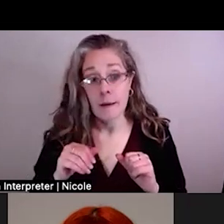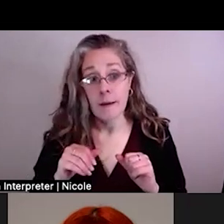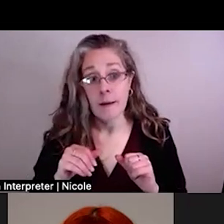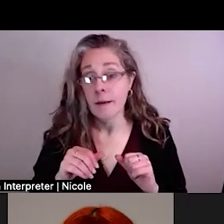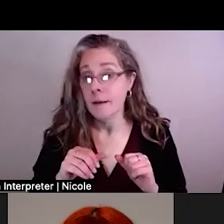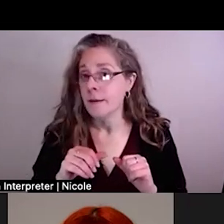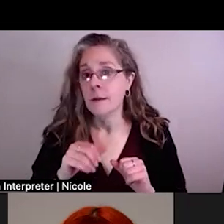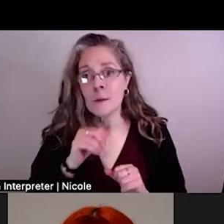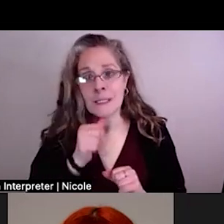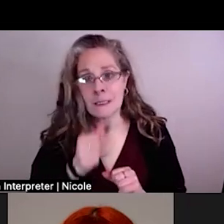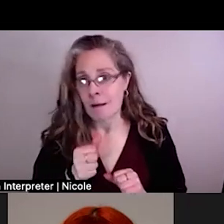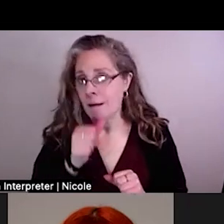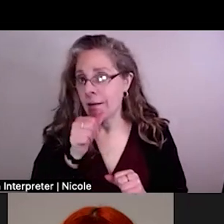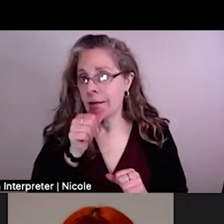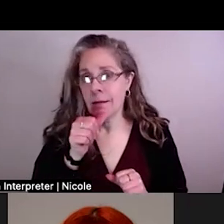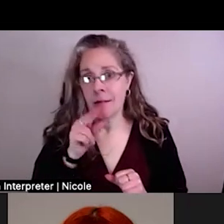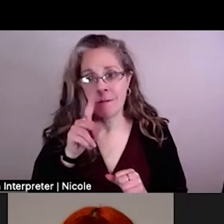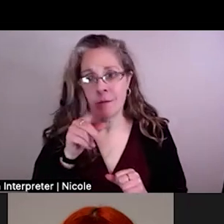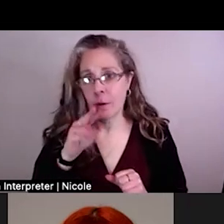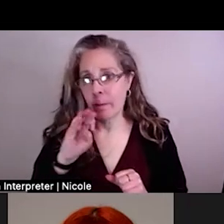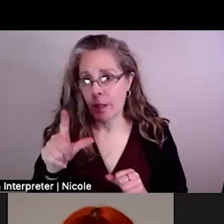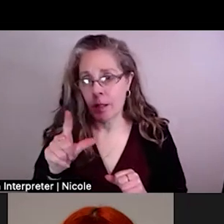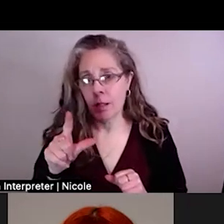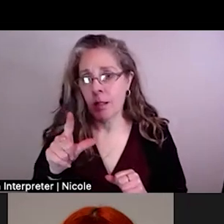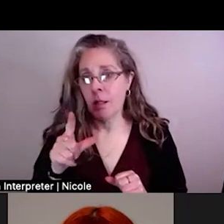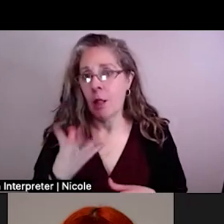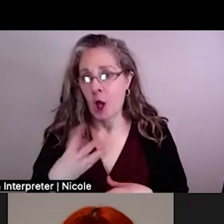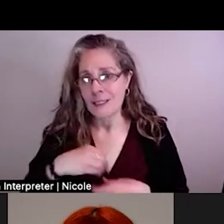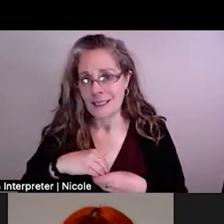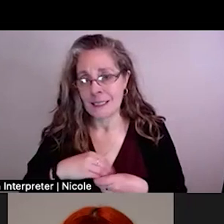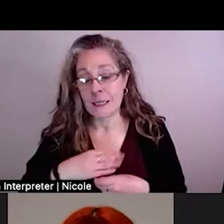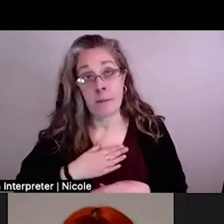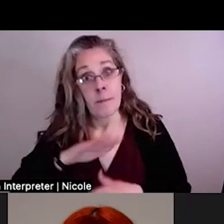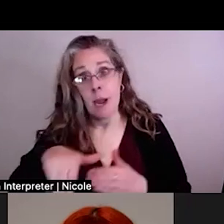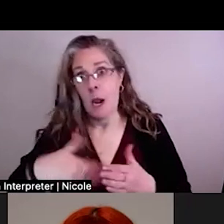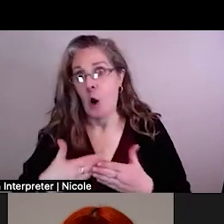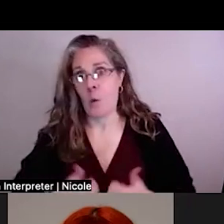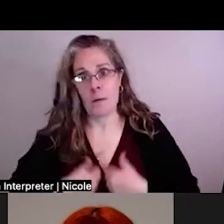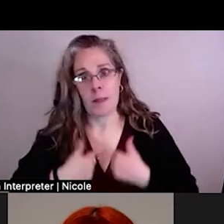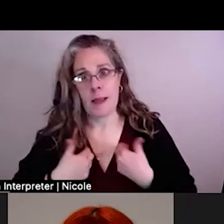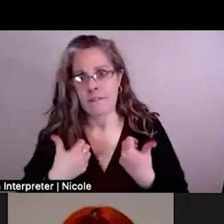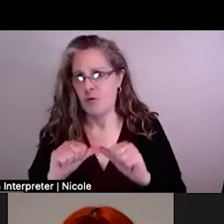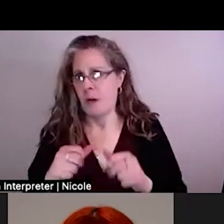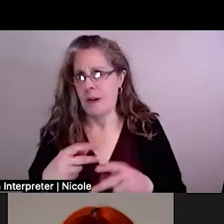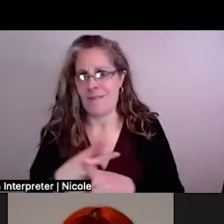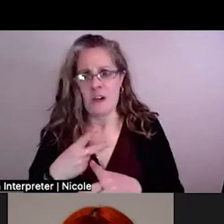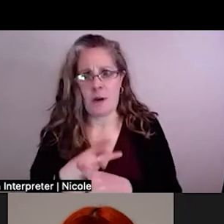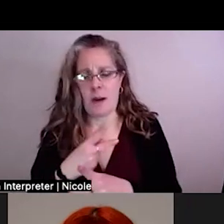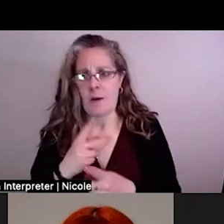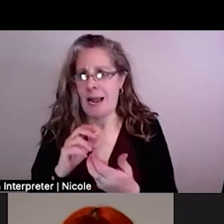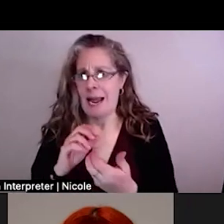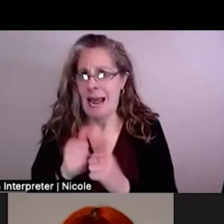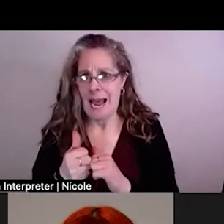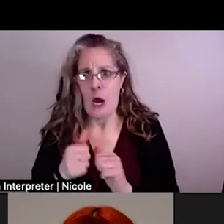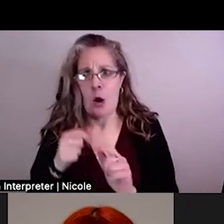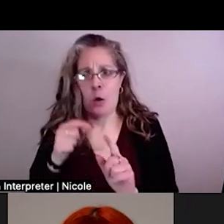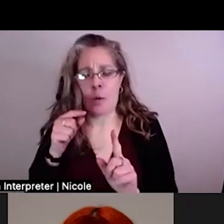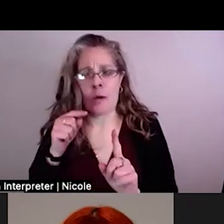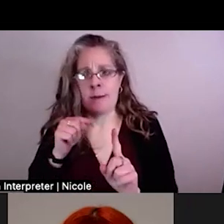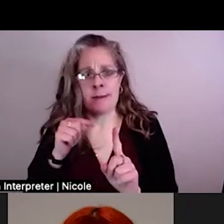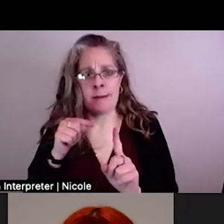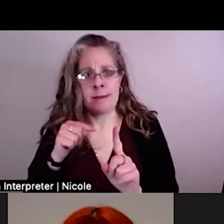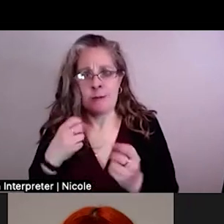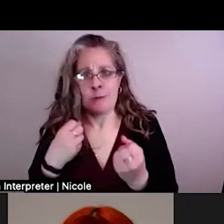nonverbal autistic, and I'm spending all my life trying to figure out how does he think? How am I